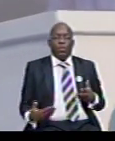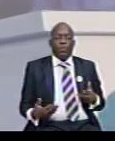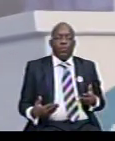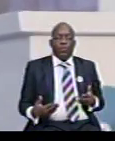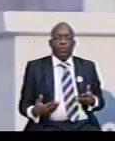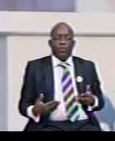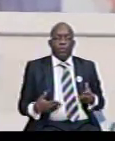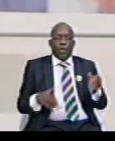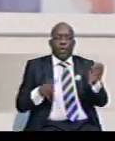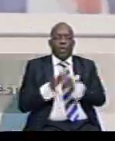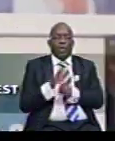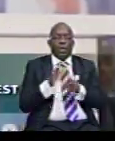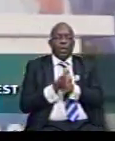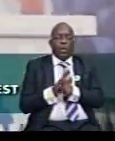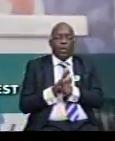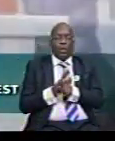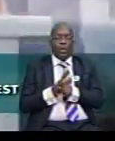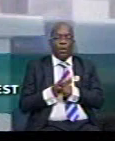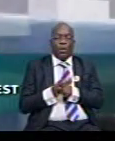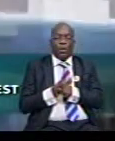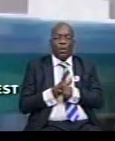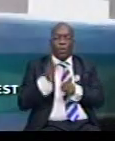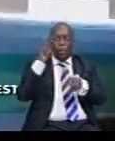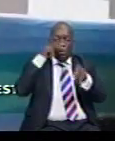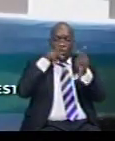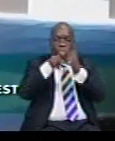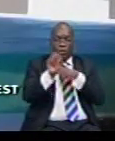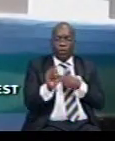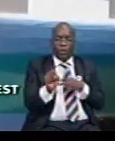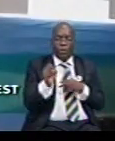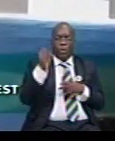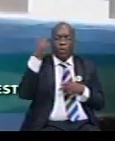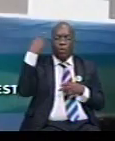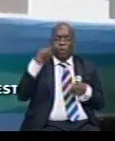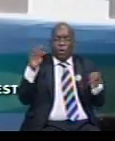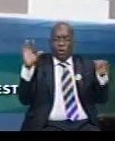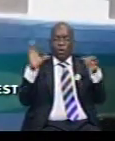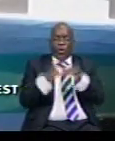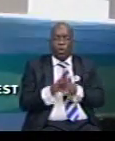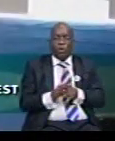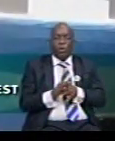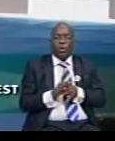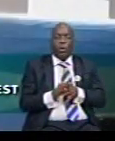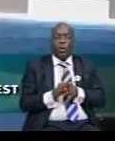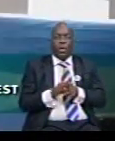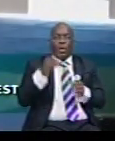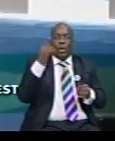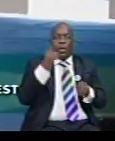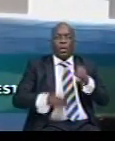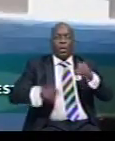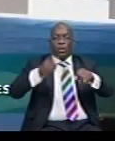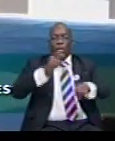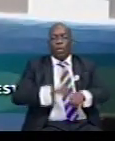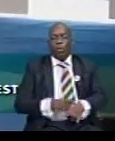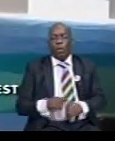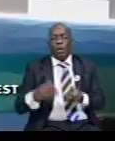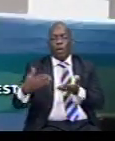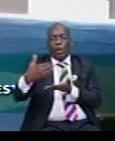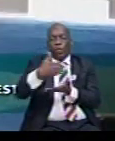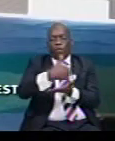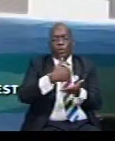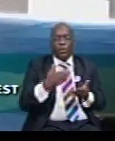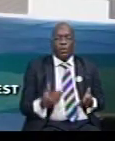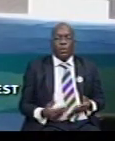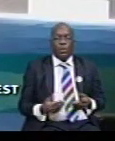prophets for allied end time harvest. Two